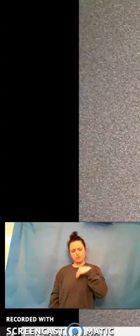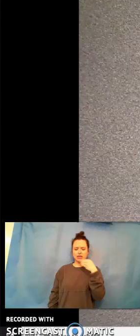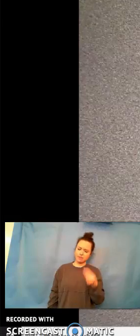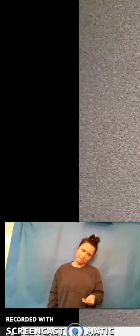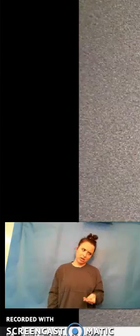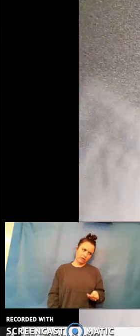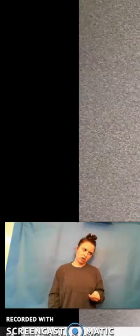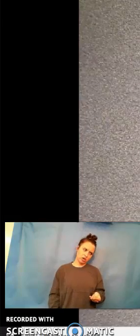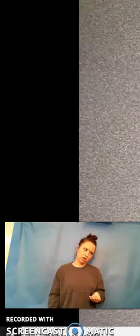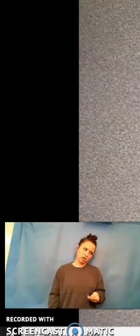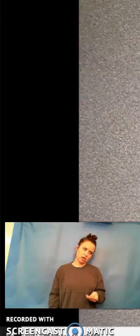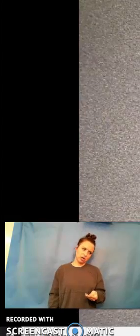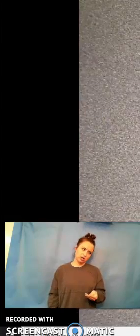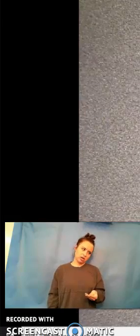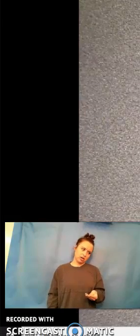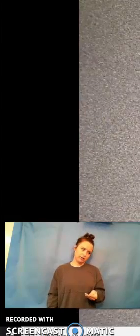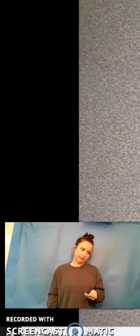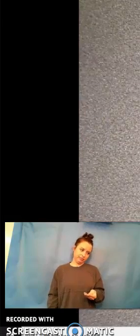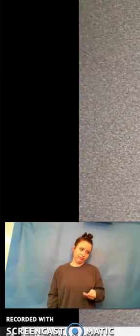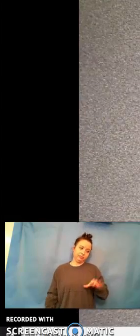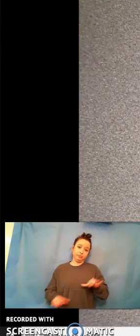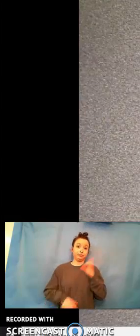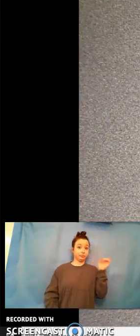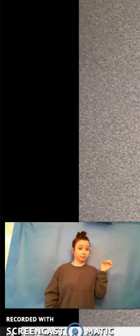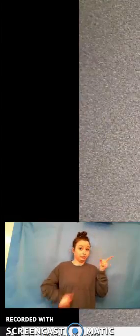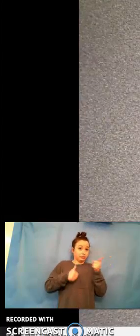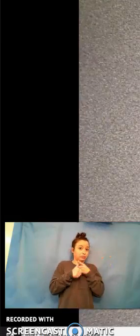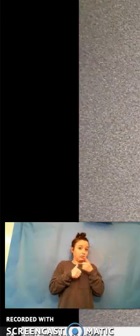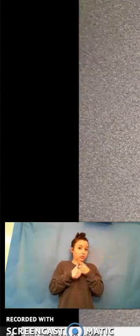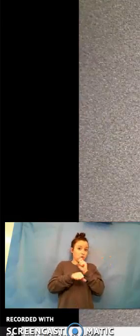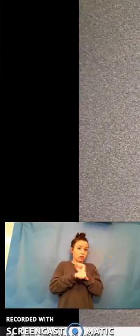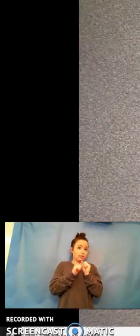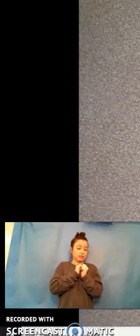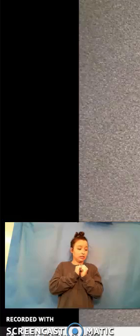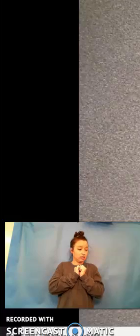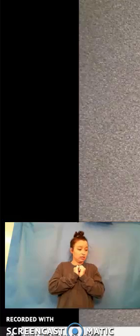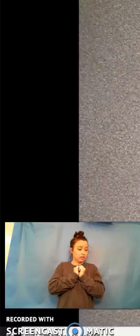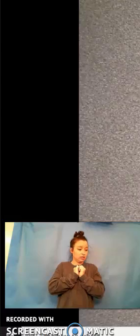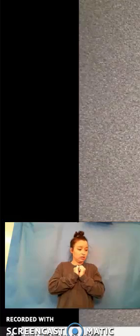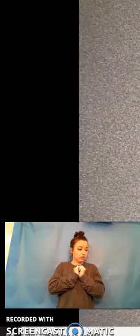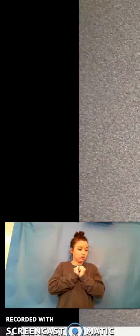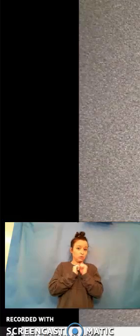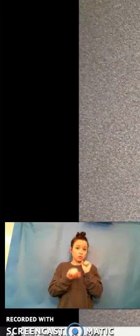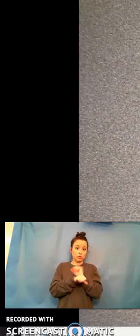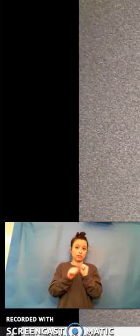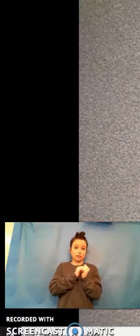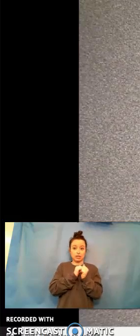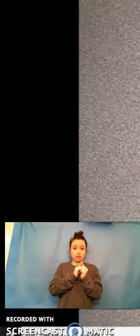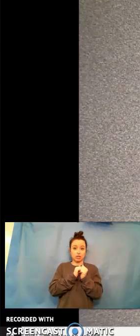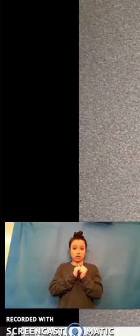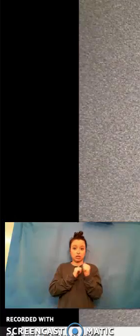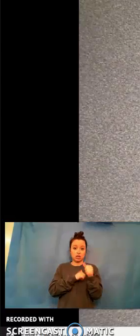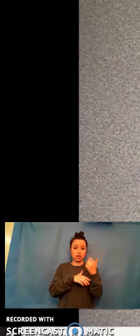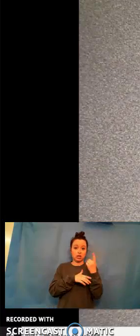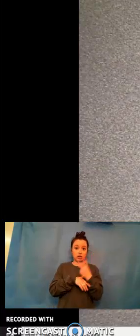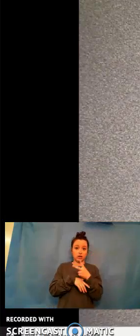to flip it over. We're going to do this side together first. I'm going to do this side with you, and I want you to do this side